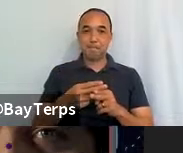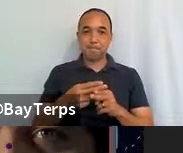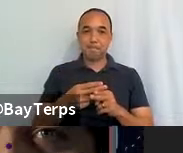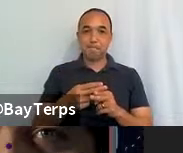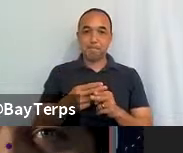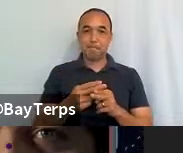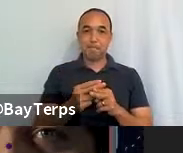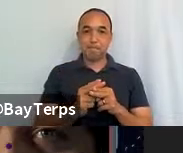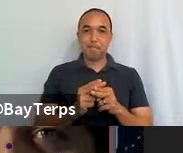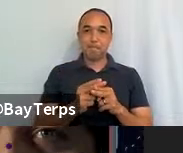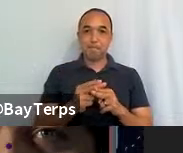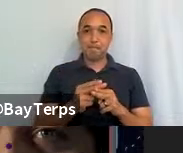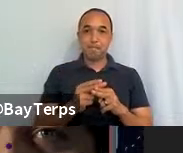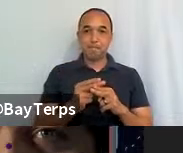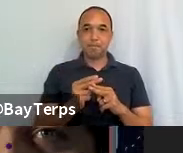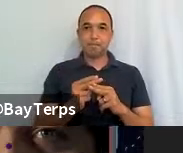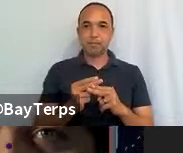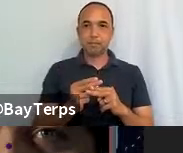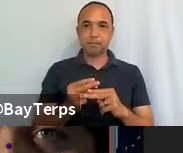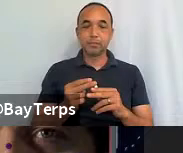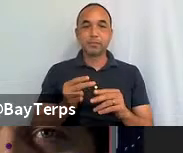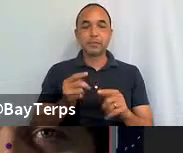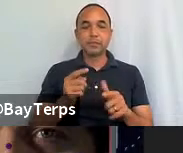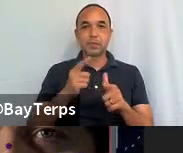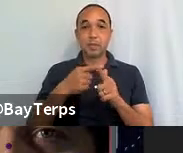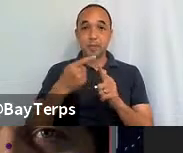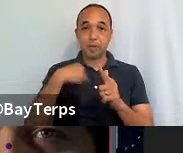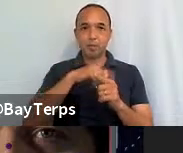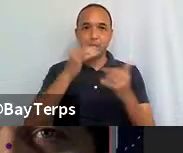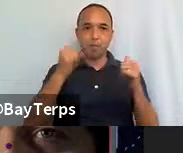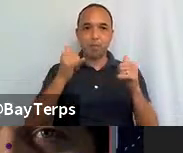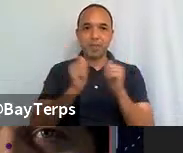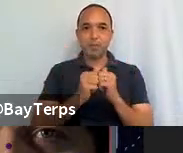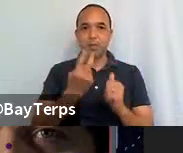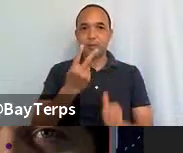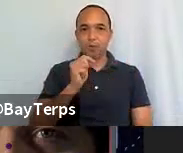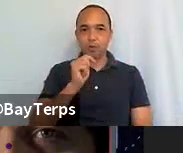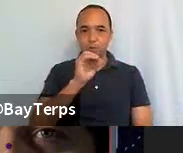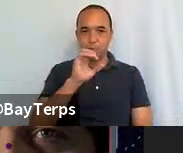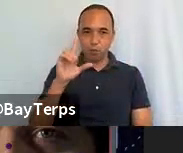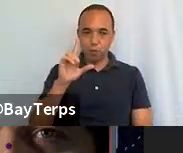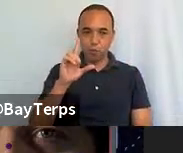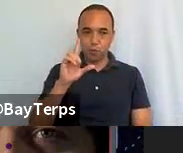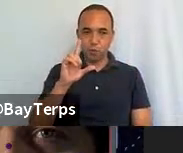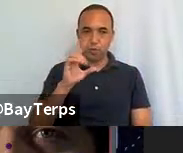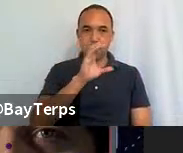And then we are going to play around with two tools, the clone stamp